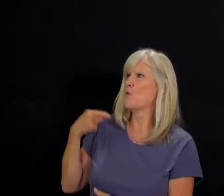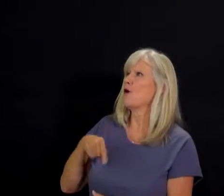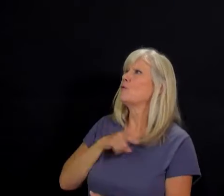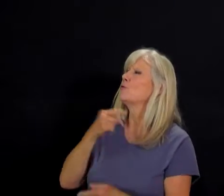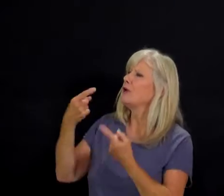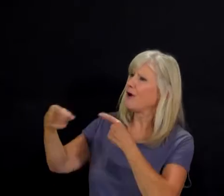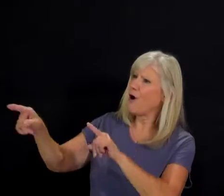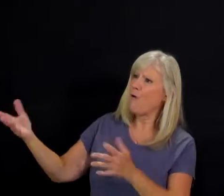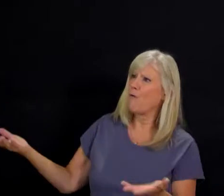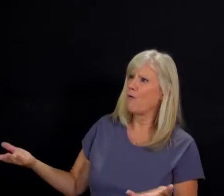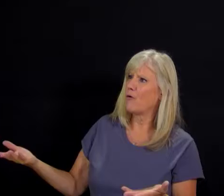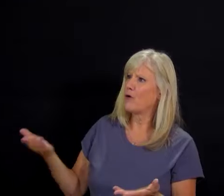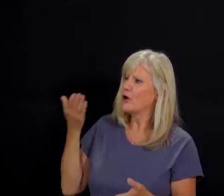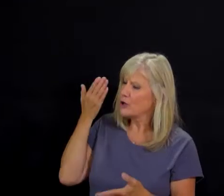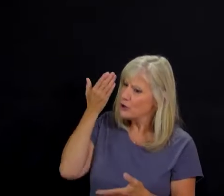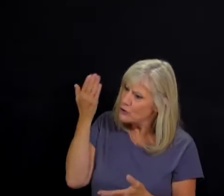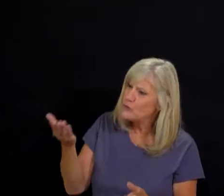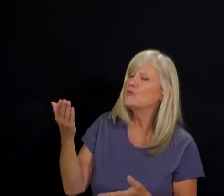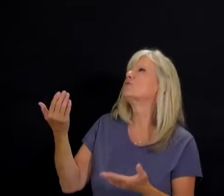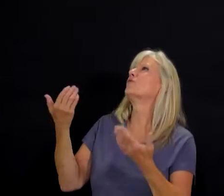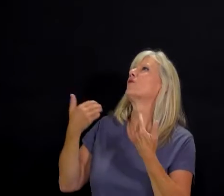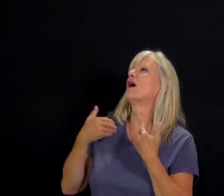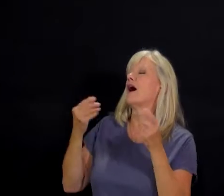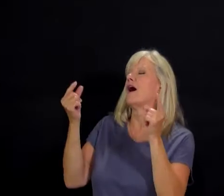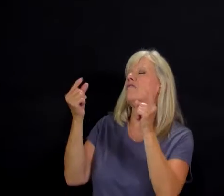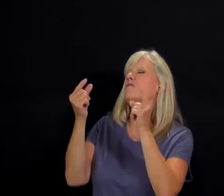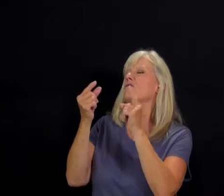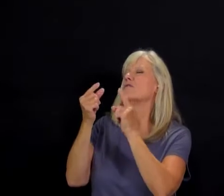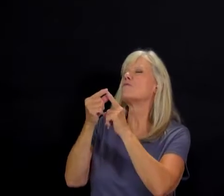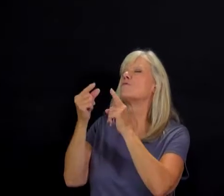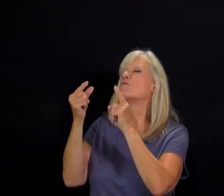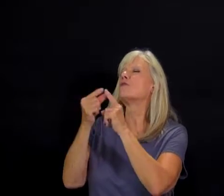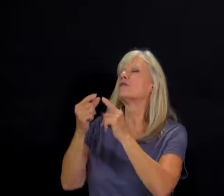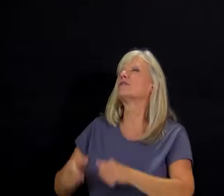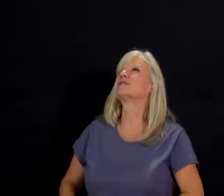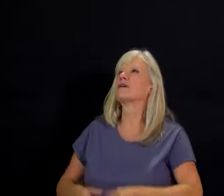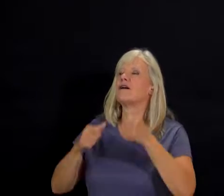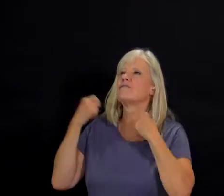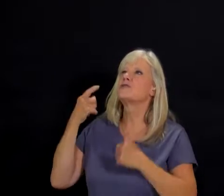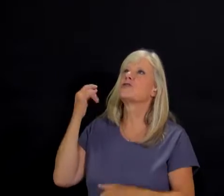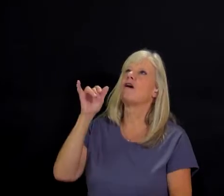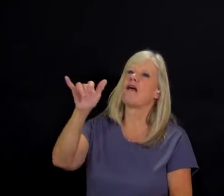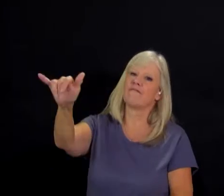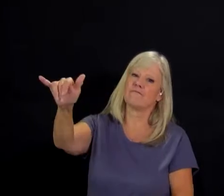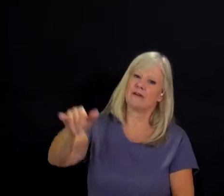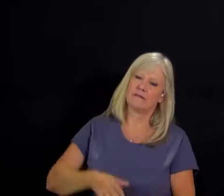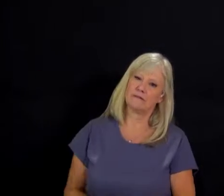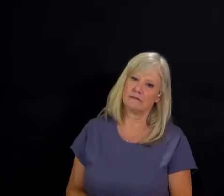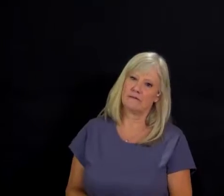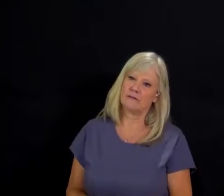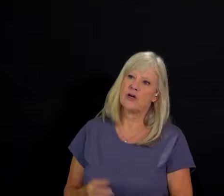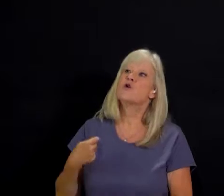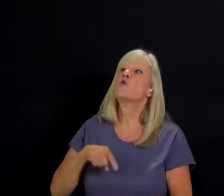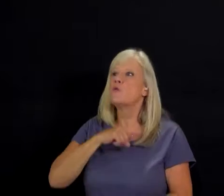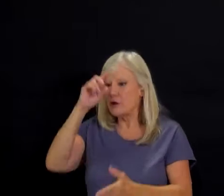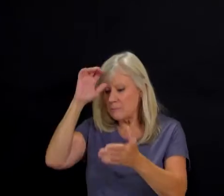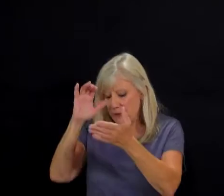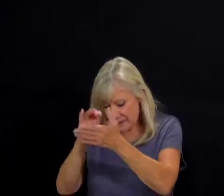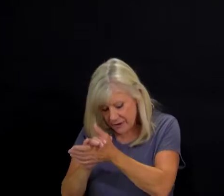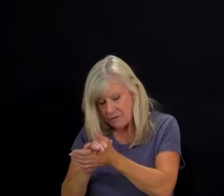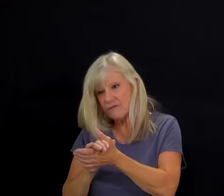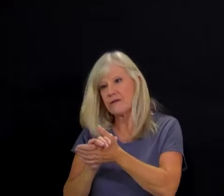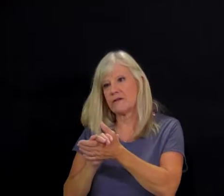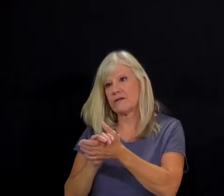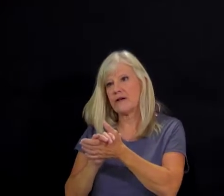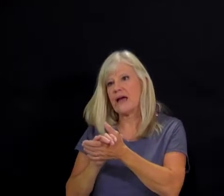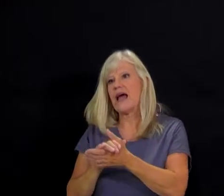go? You have the words of eternal life. We have come to believe